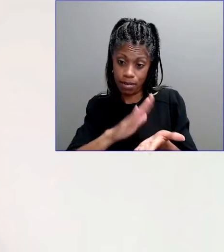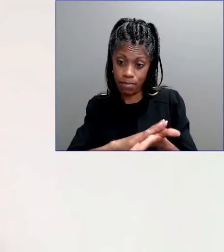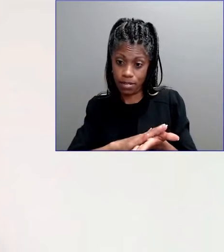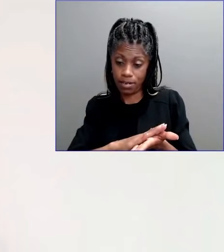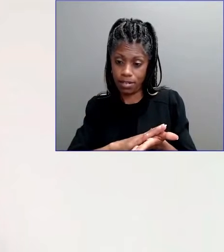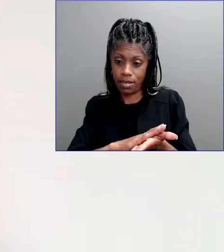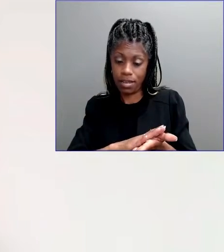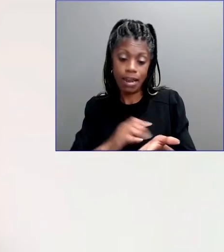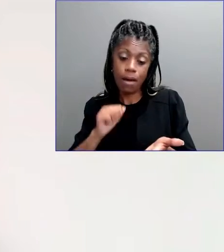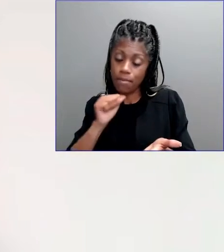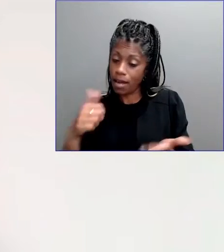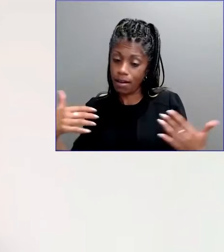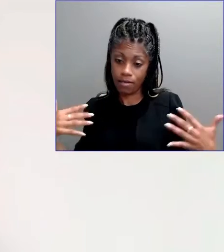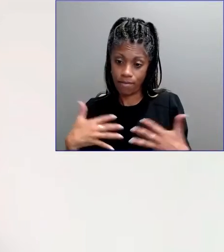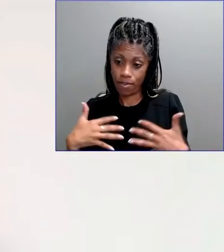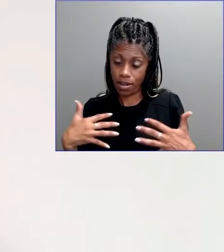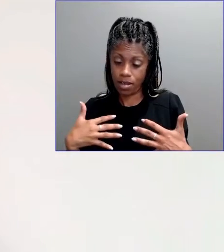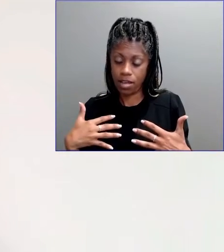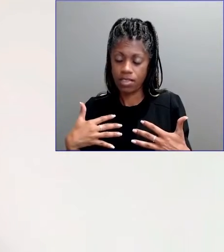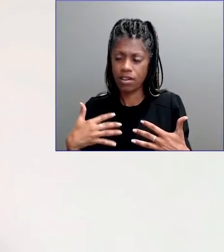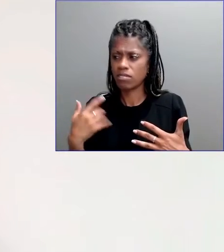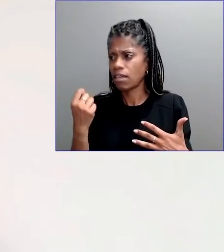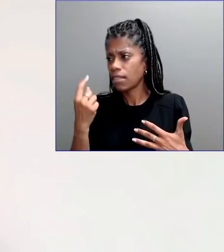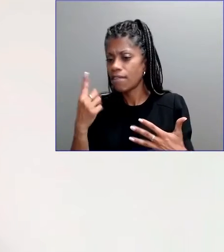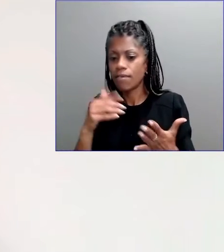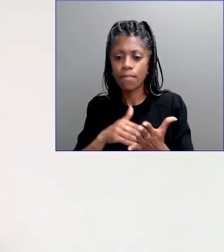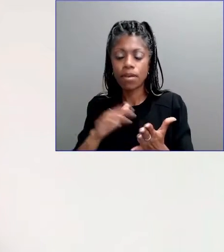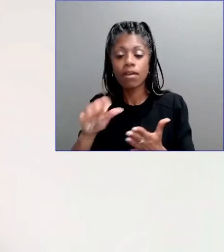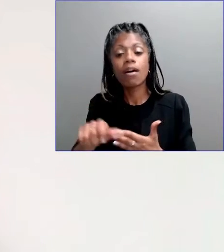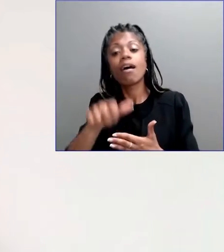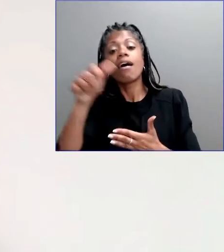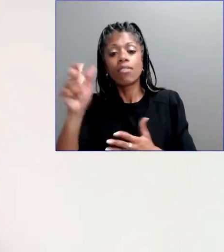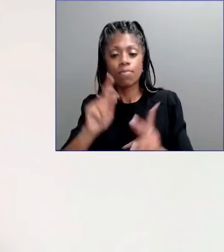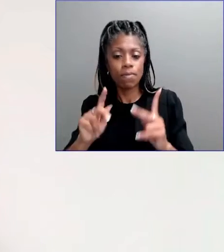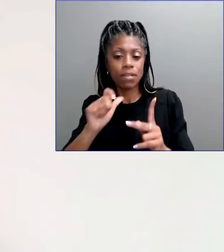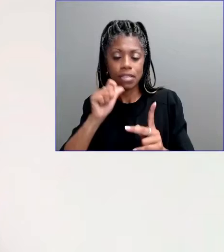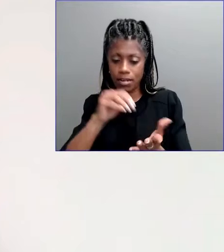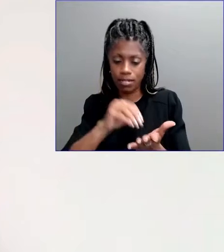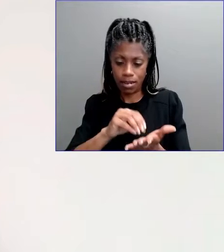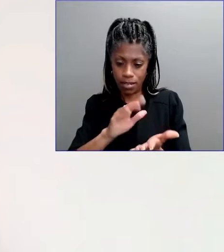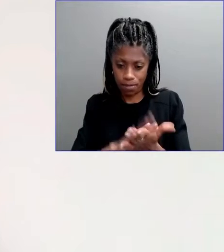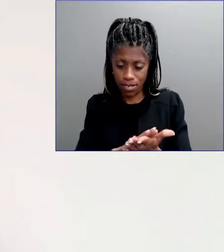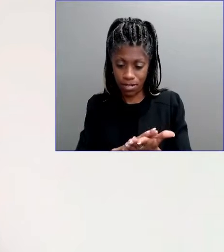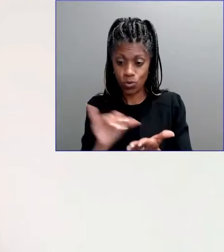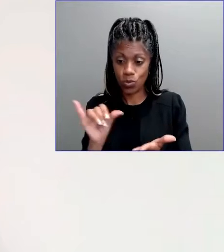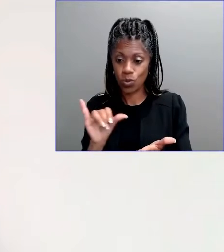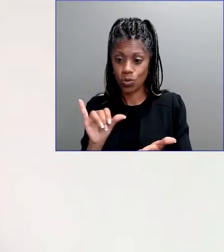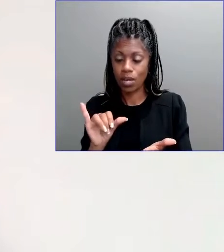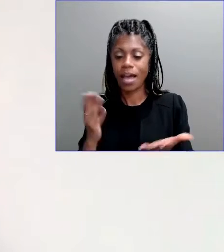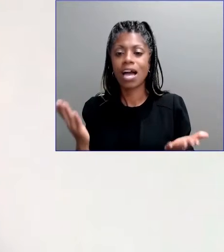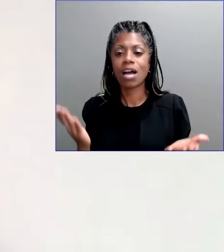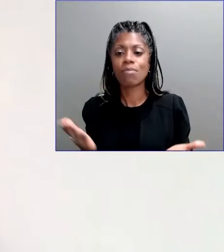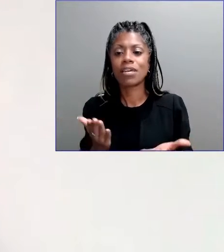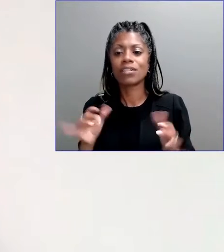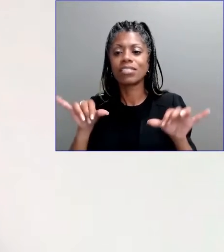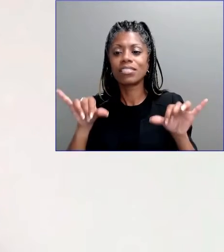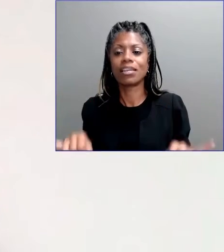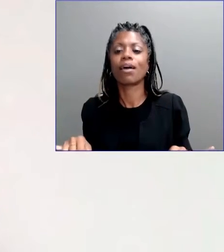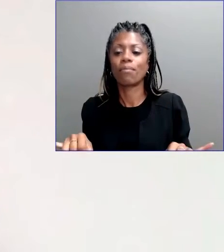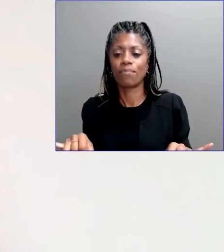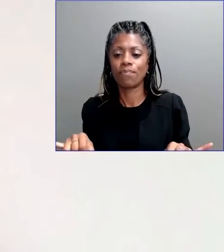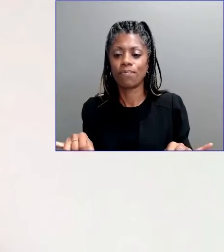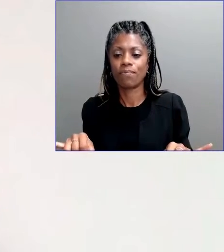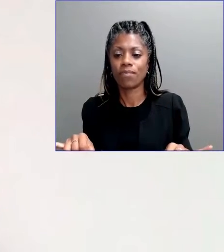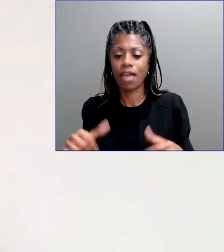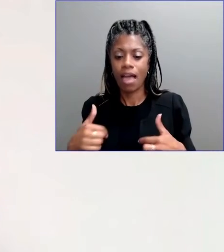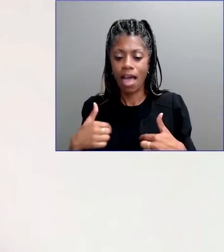11 million other undocumented people in this country, I am here to stay. I proudly serve as United We Dream's Communications